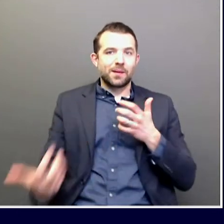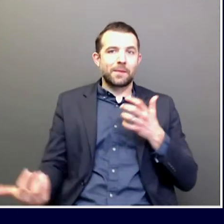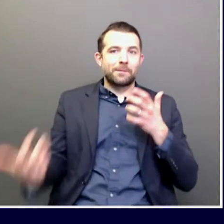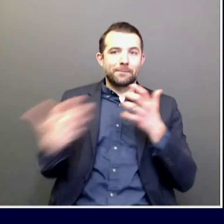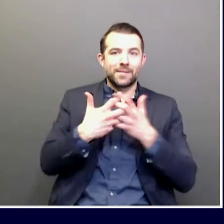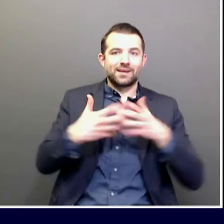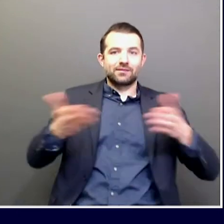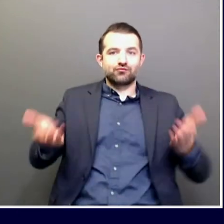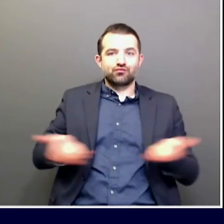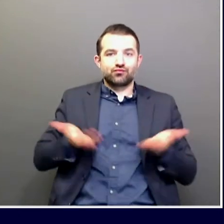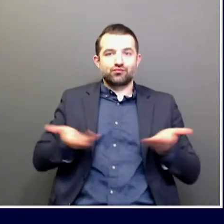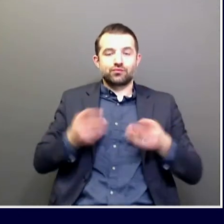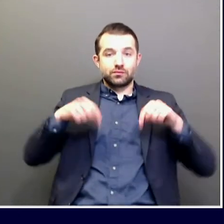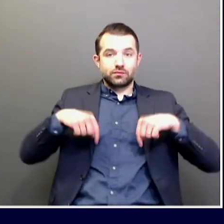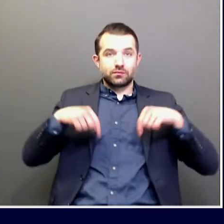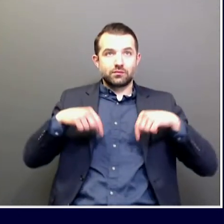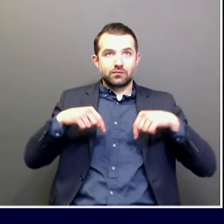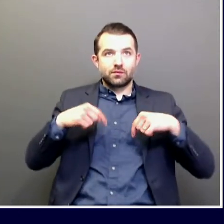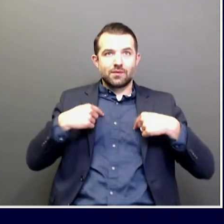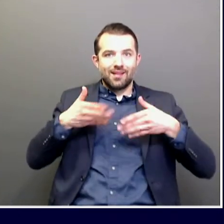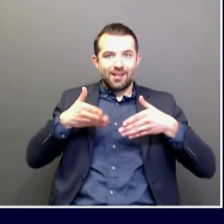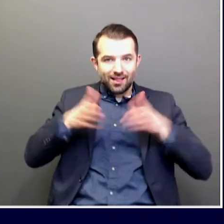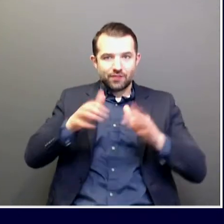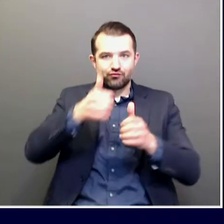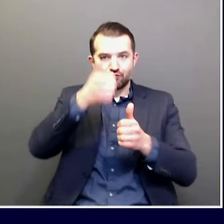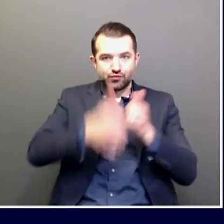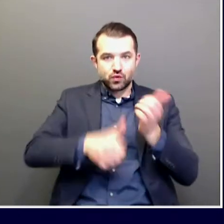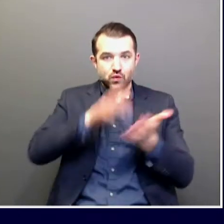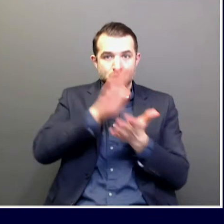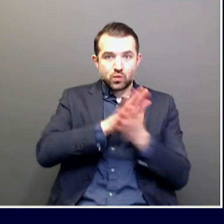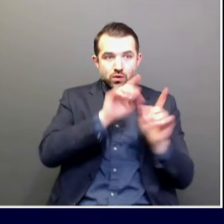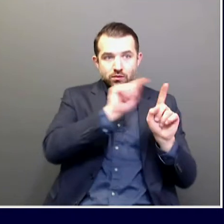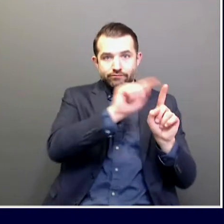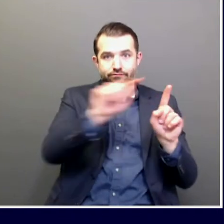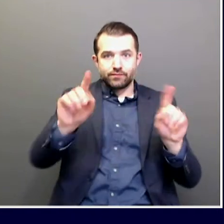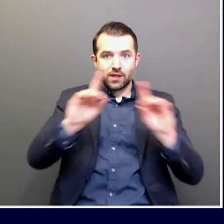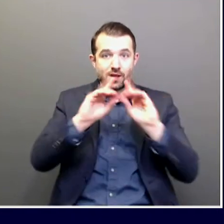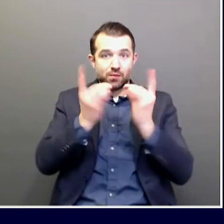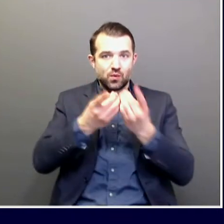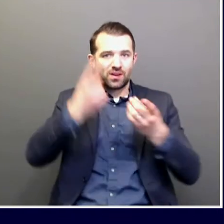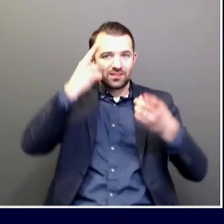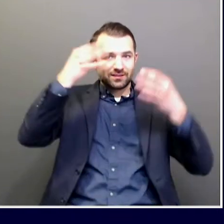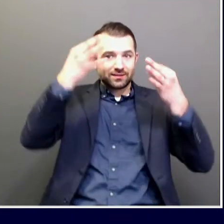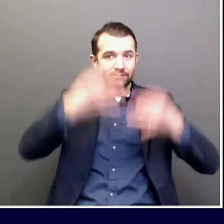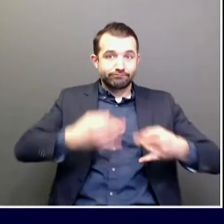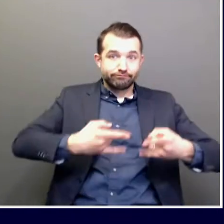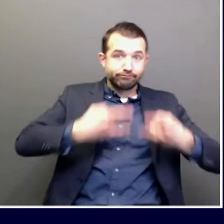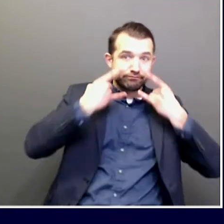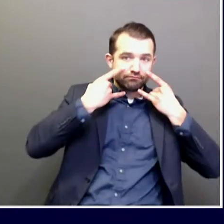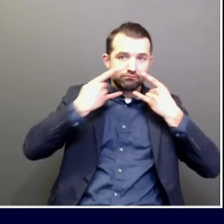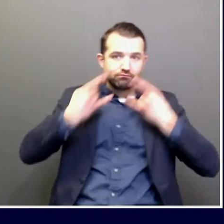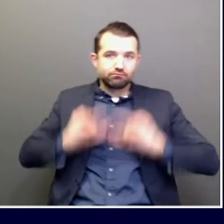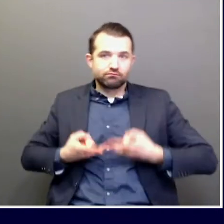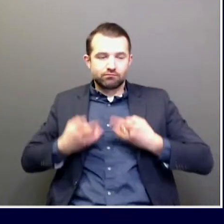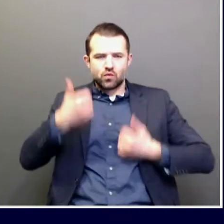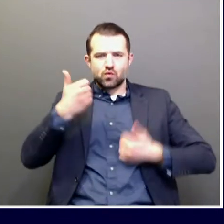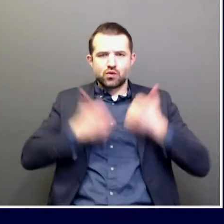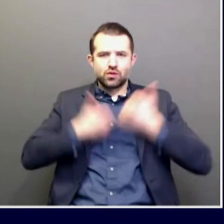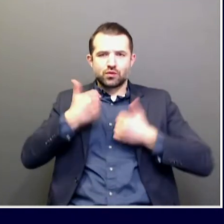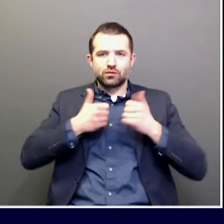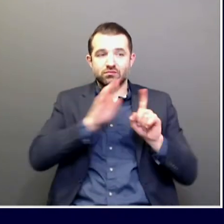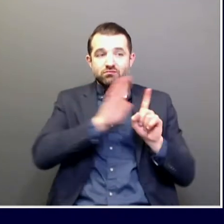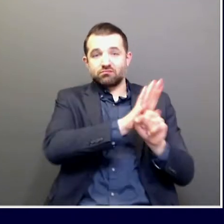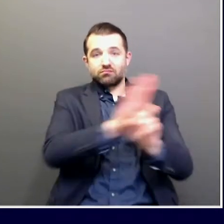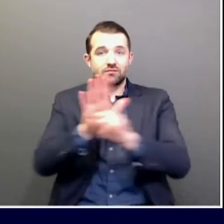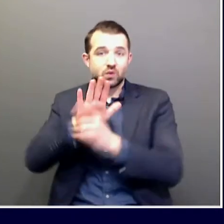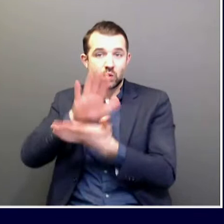qualitative factors. And that's why, for me, it's so important for me and my team to meet with school leaders and superintendents